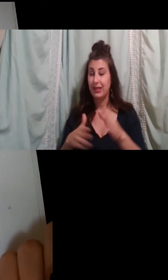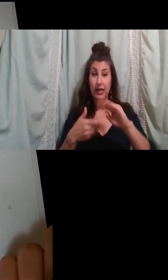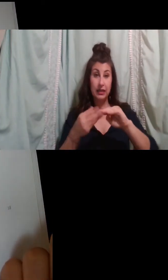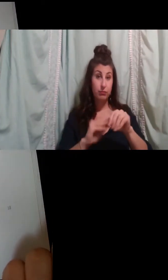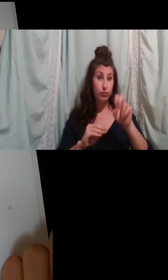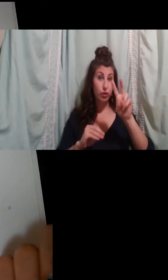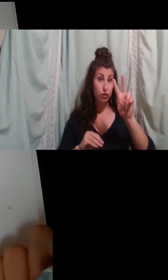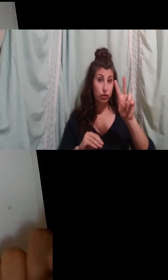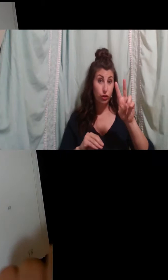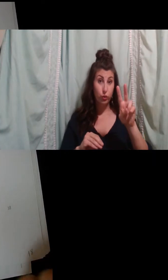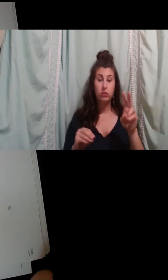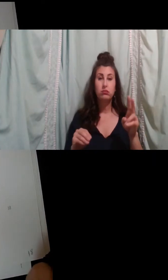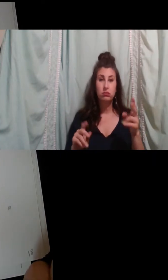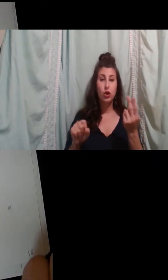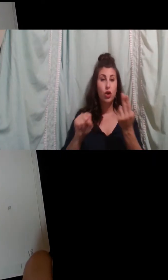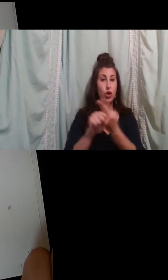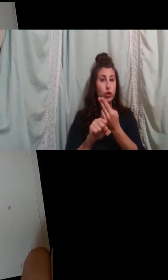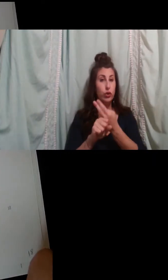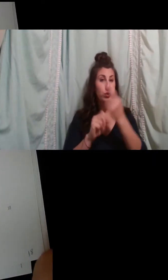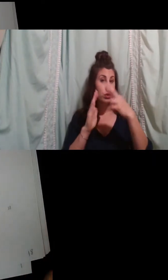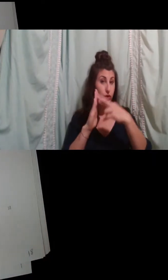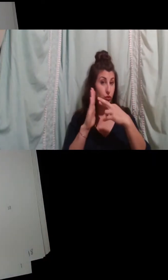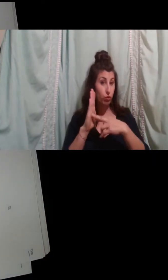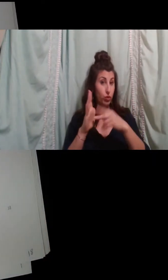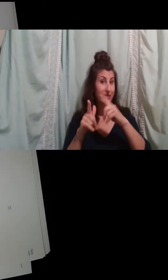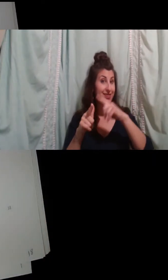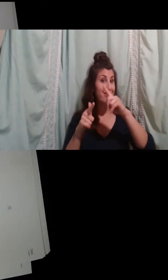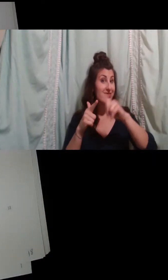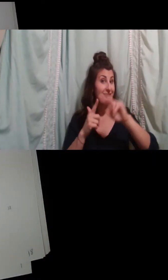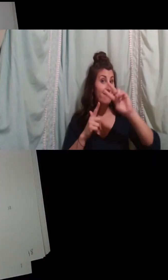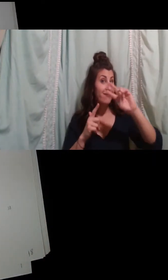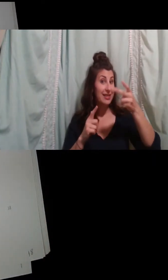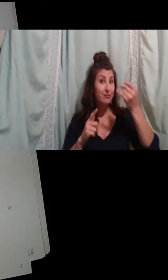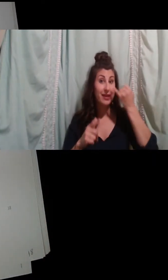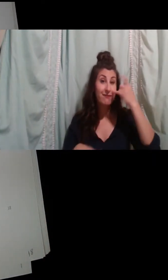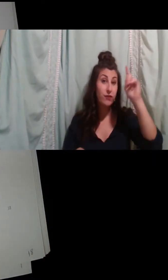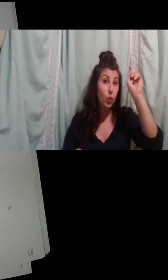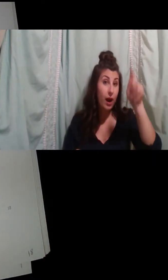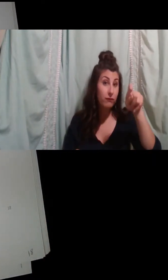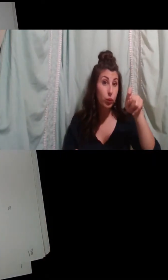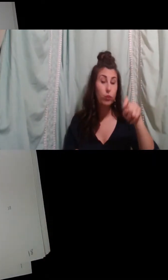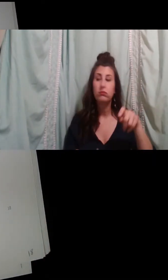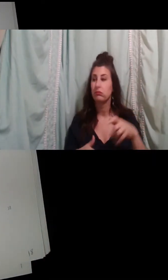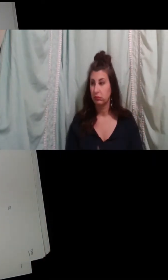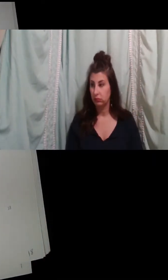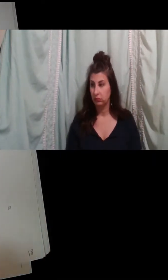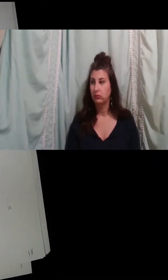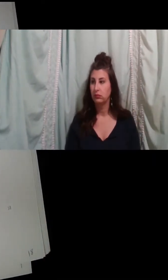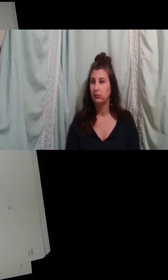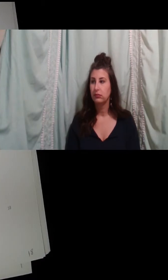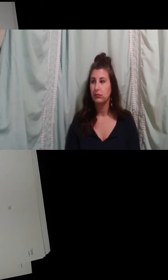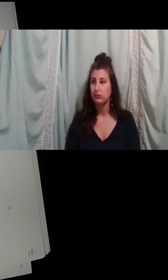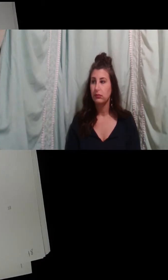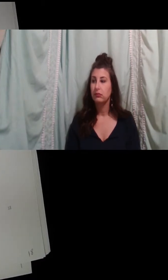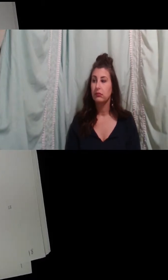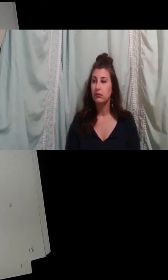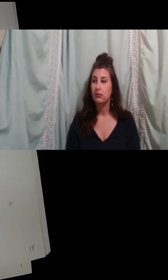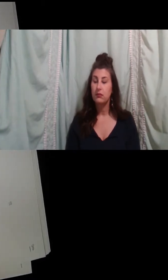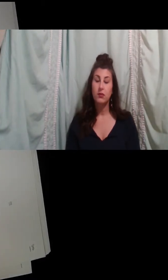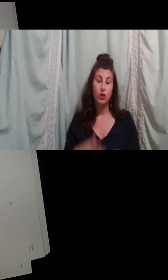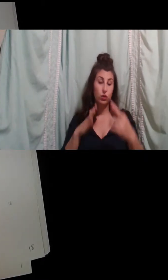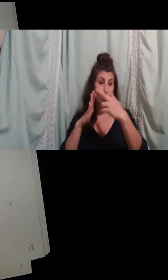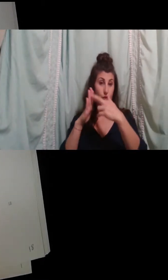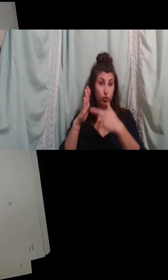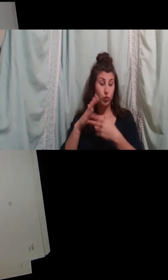Now let's do number 2, using the rules, then flip if needed. Okay, so